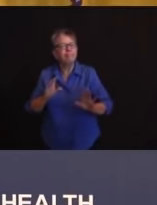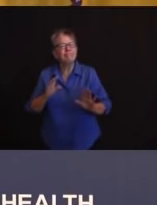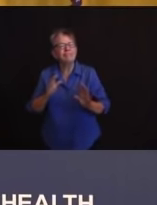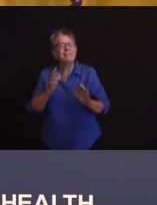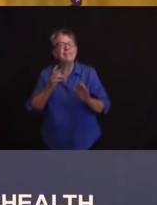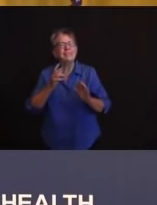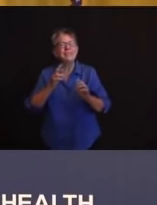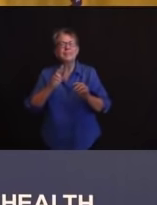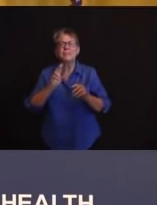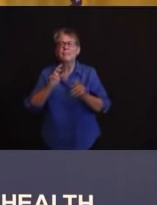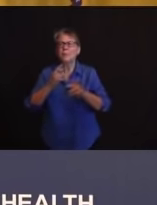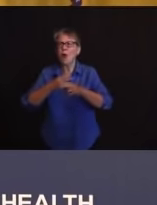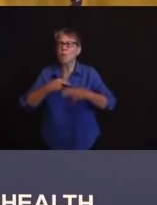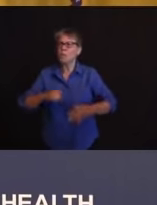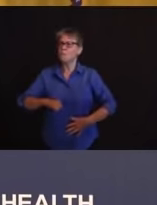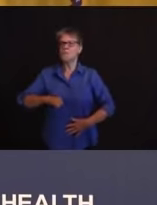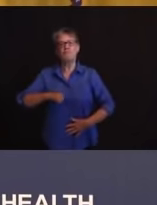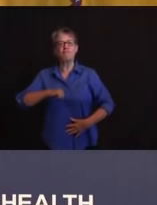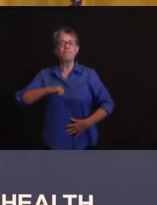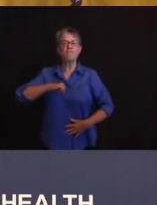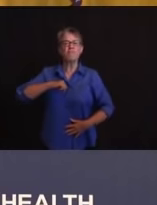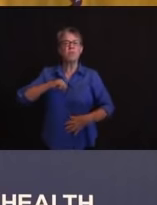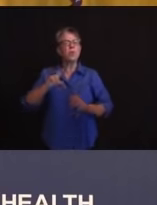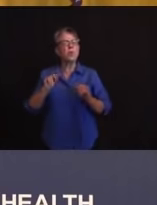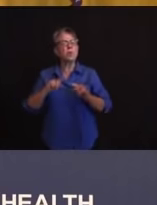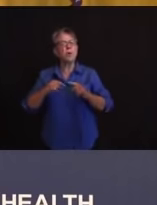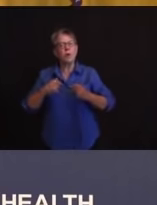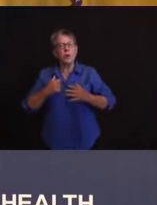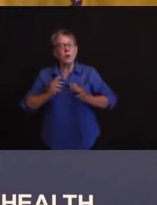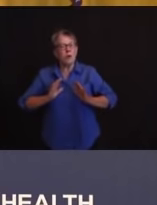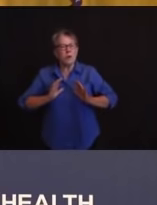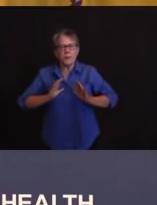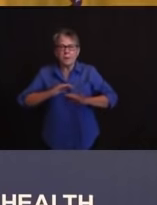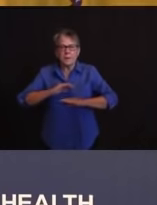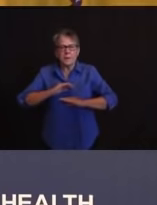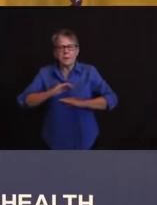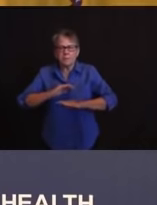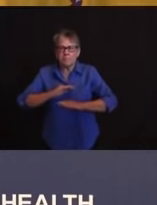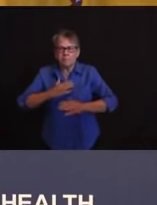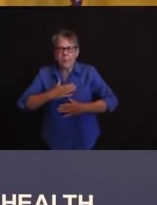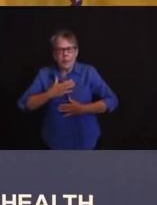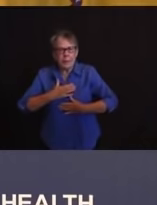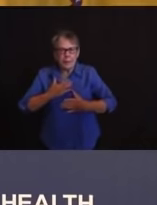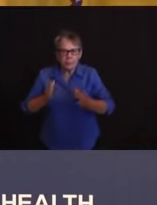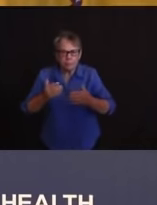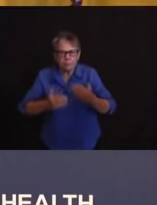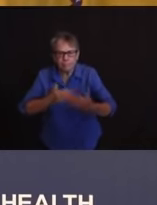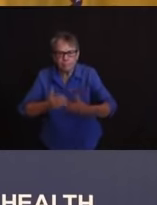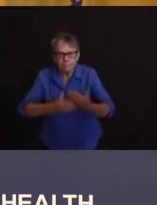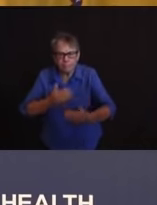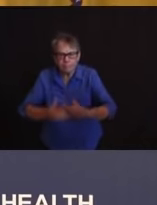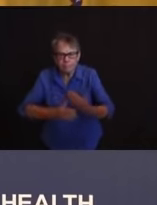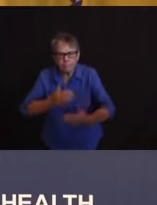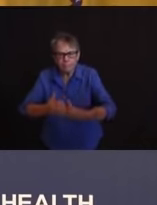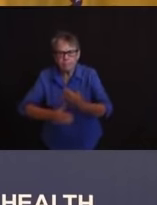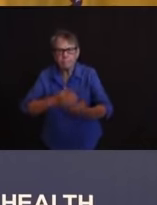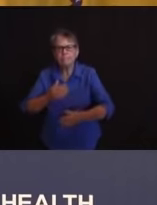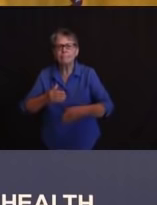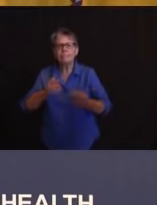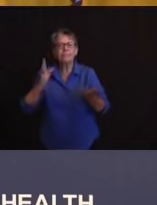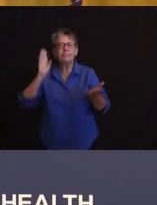But I think we're pretty convinced that as painful as it is, and I mentioned this, that the strain on the economic health of this state,